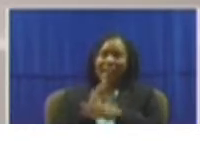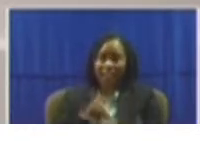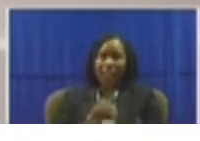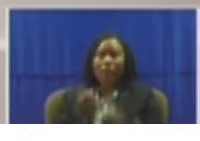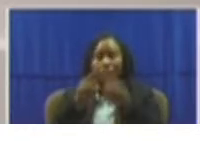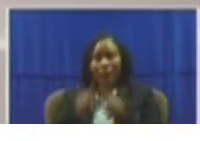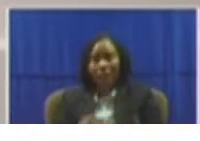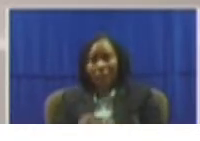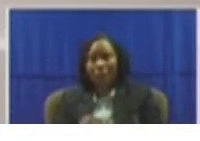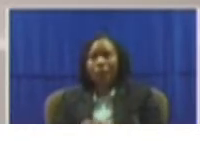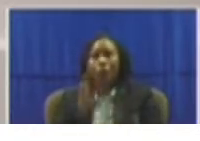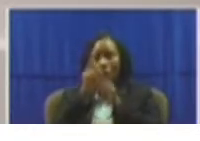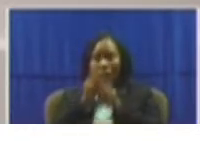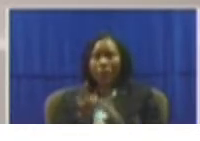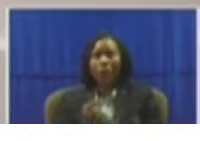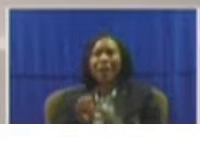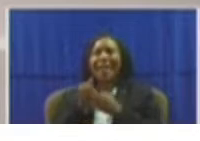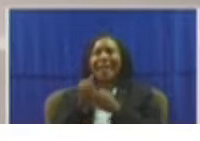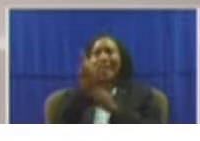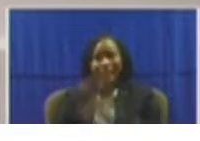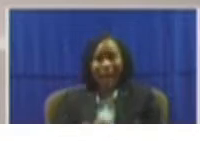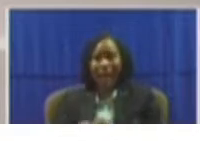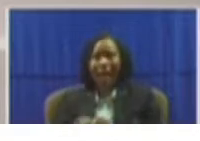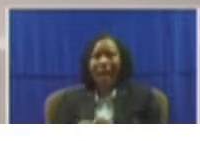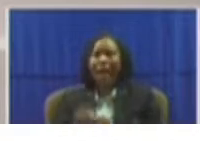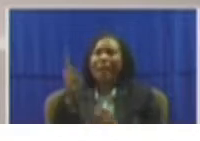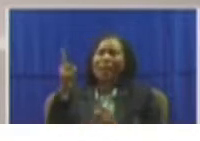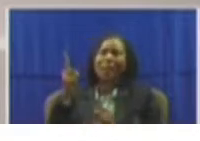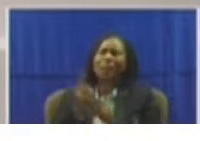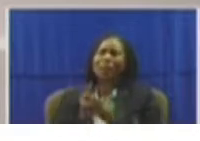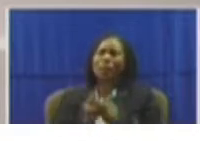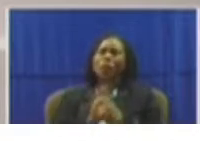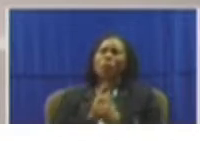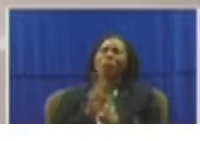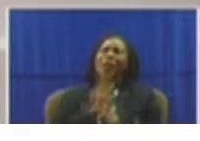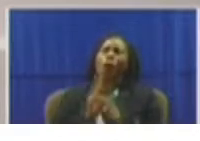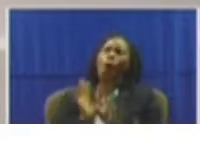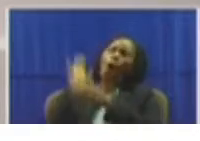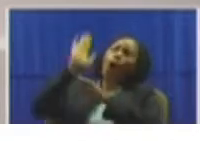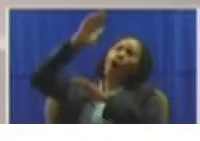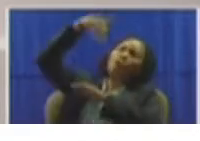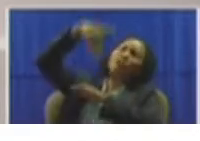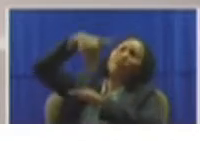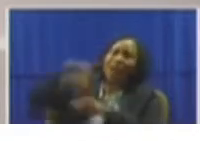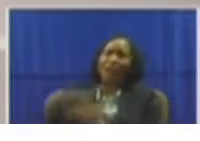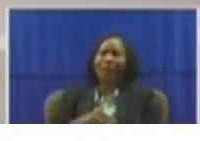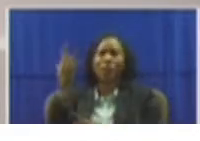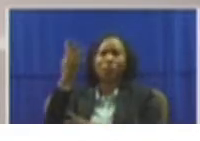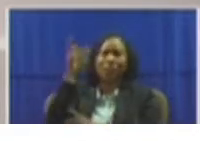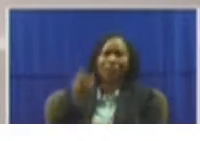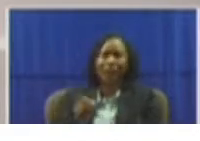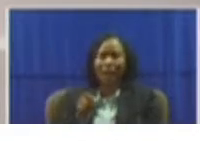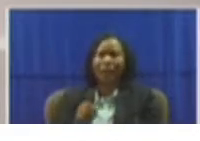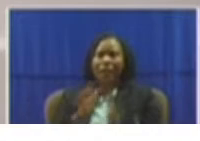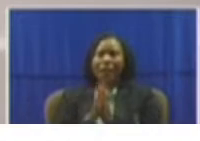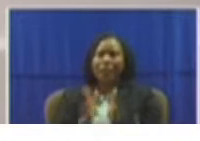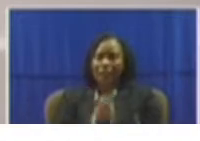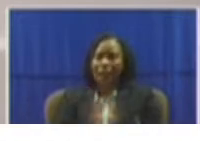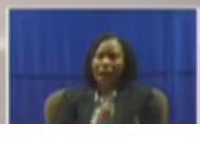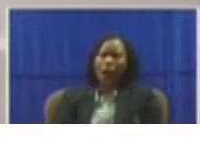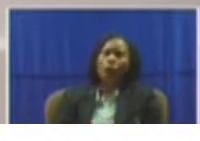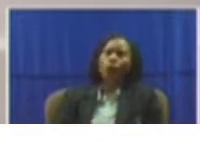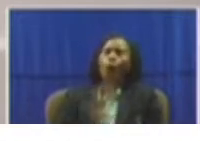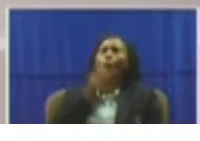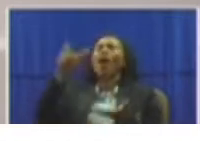of the Opposition is drowning the Speaker. Is having a running commentary whilst the Speaker is